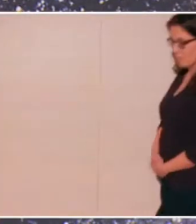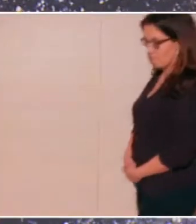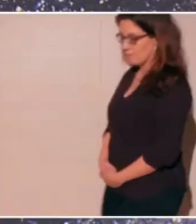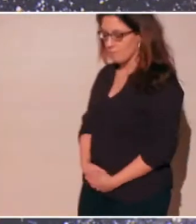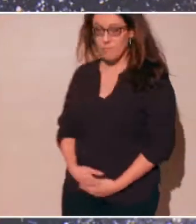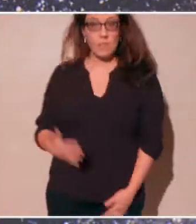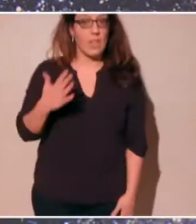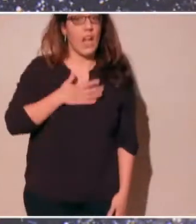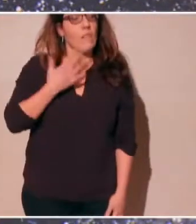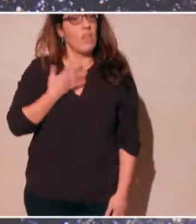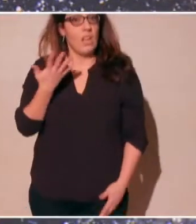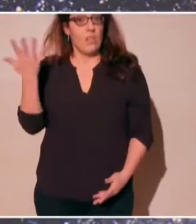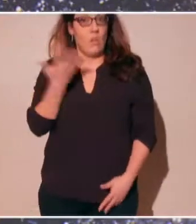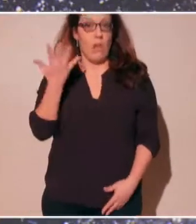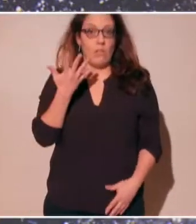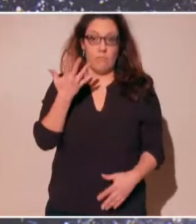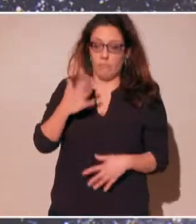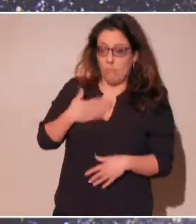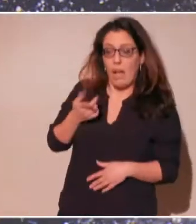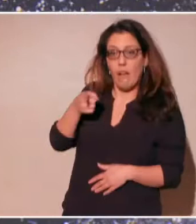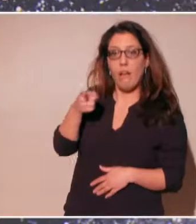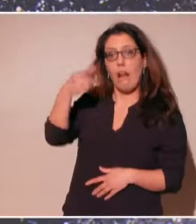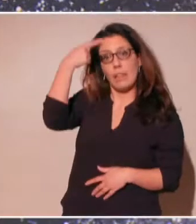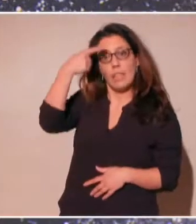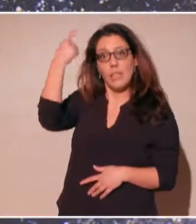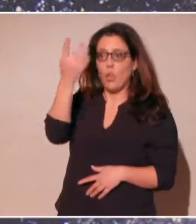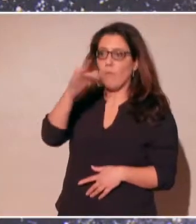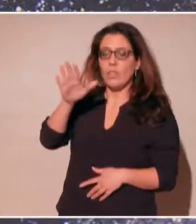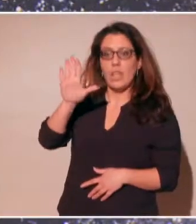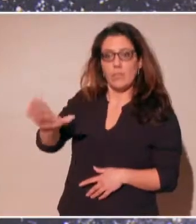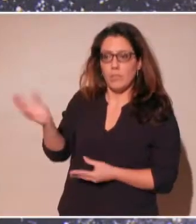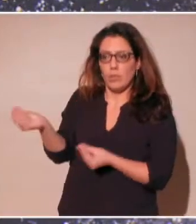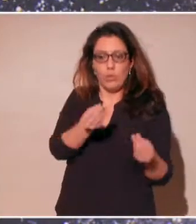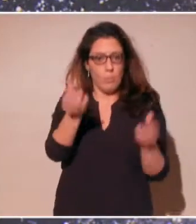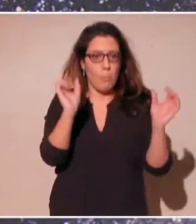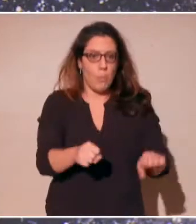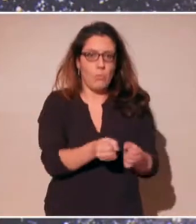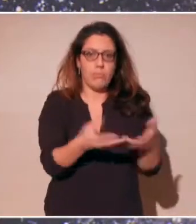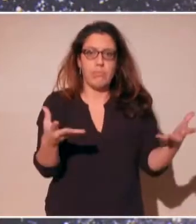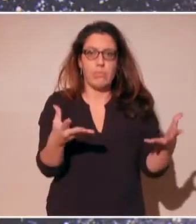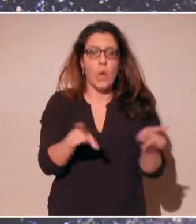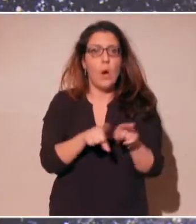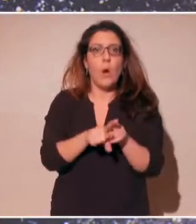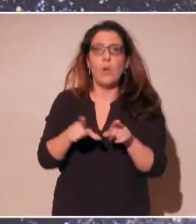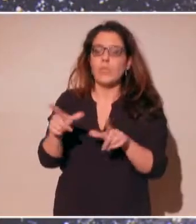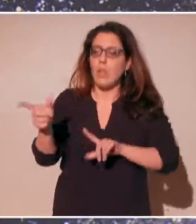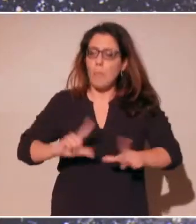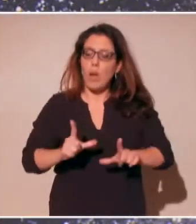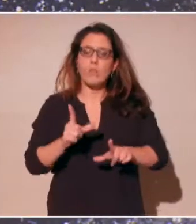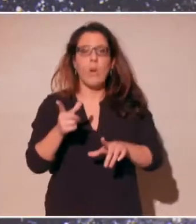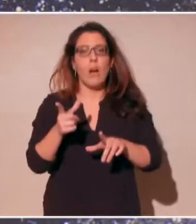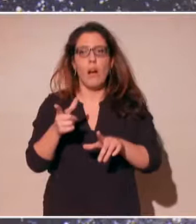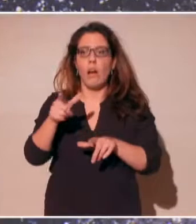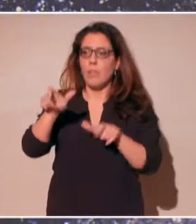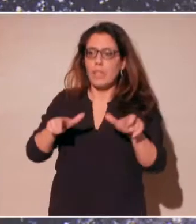That asset is truly exceptional, and it's because of the French